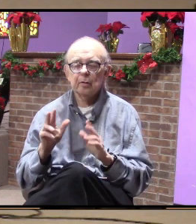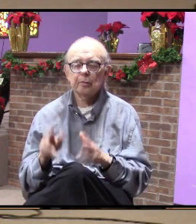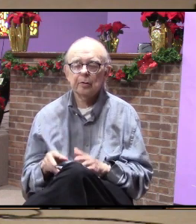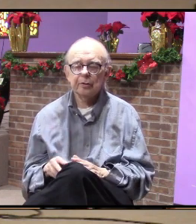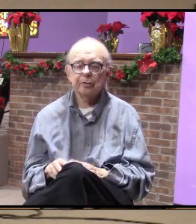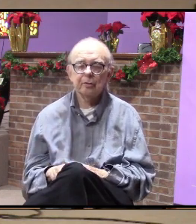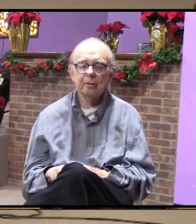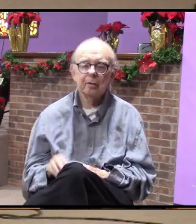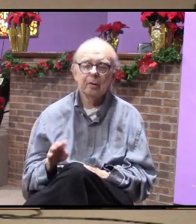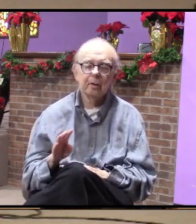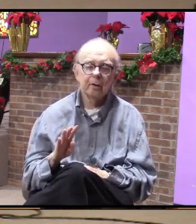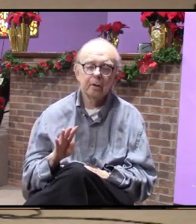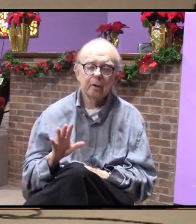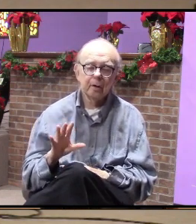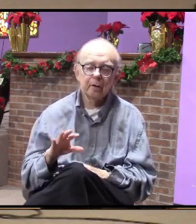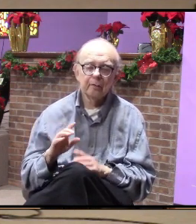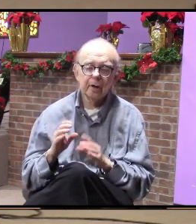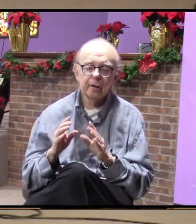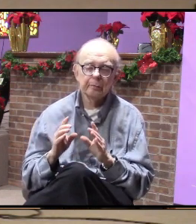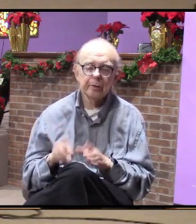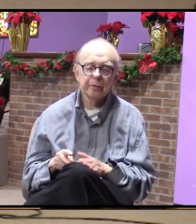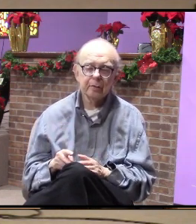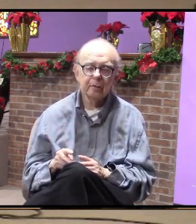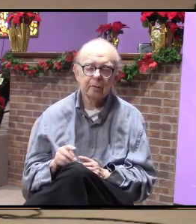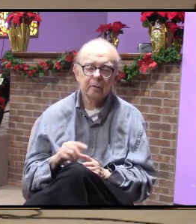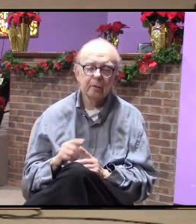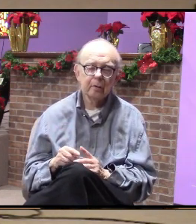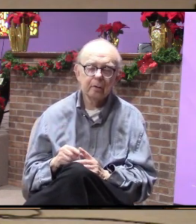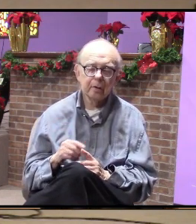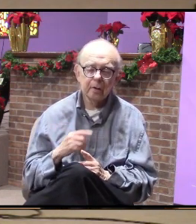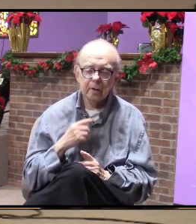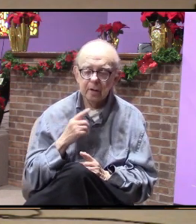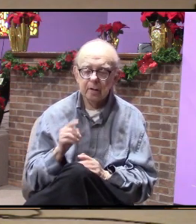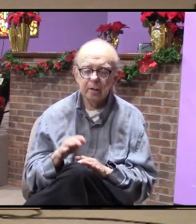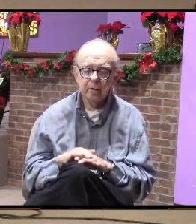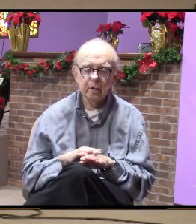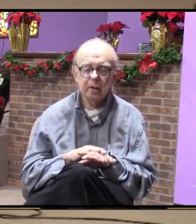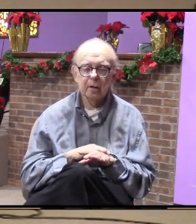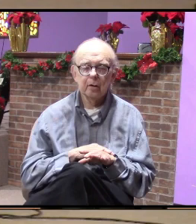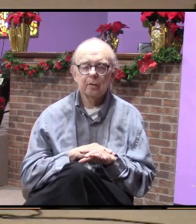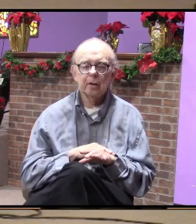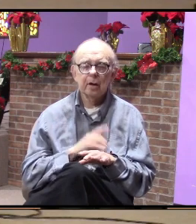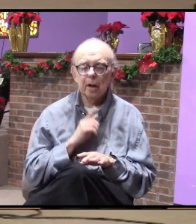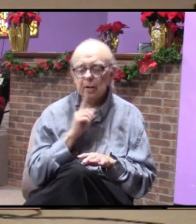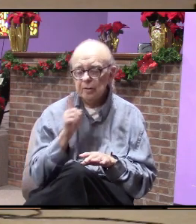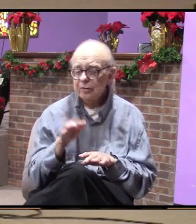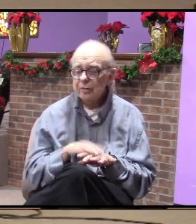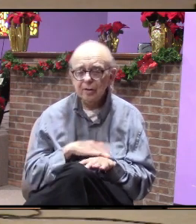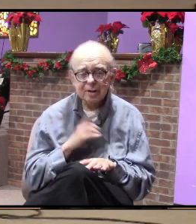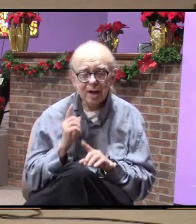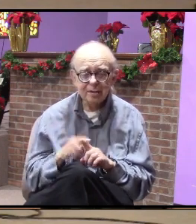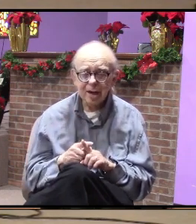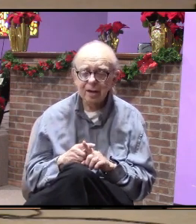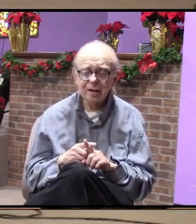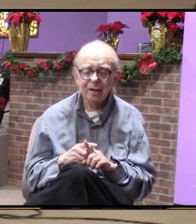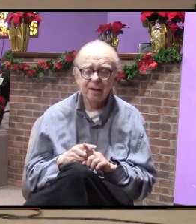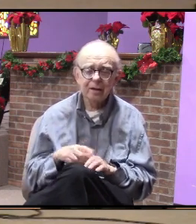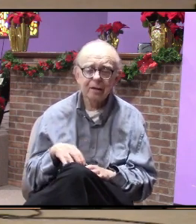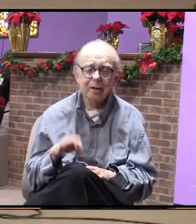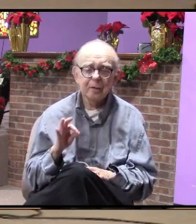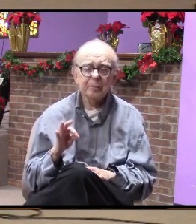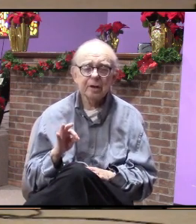sergeant, 4 drill sergeant. And then you'd start slowing down and they'd say, "You're slowing down." You pick